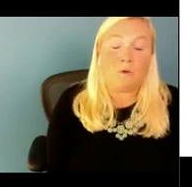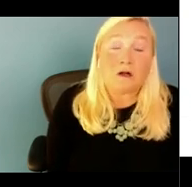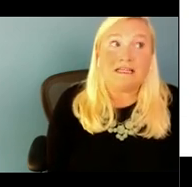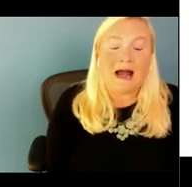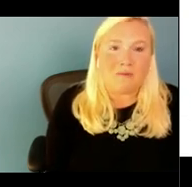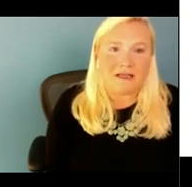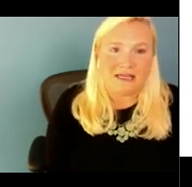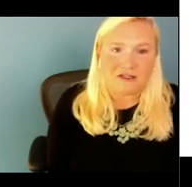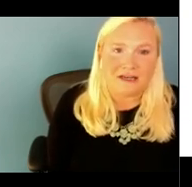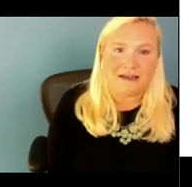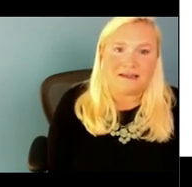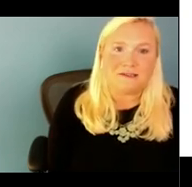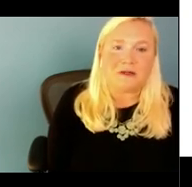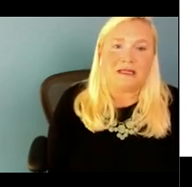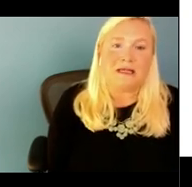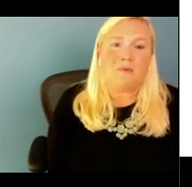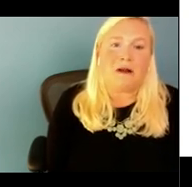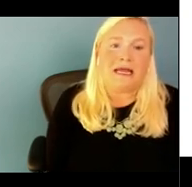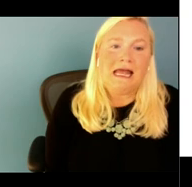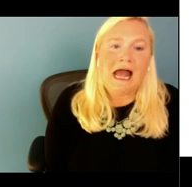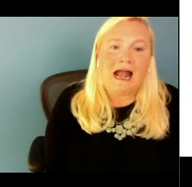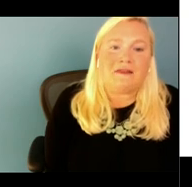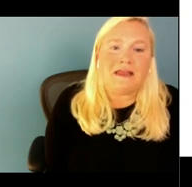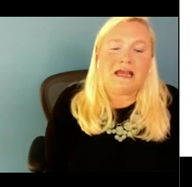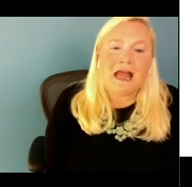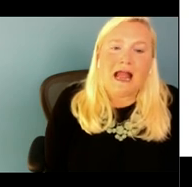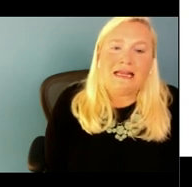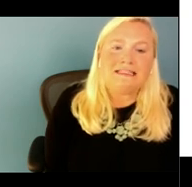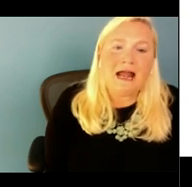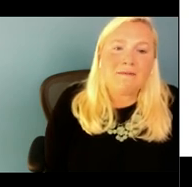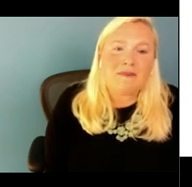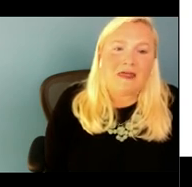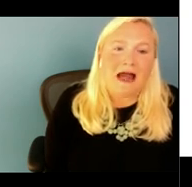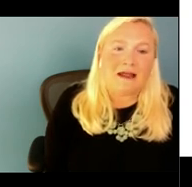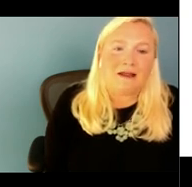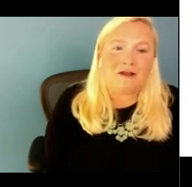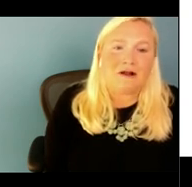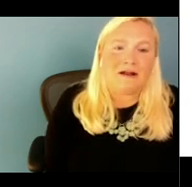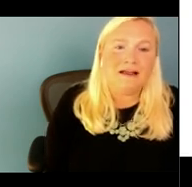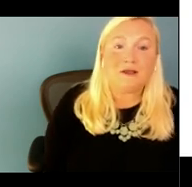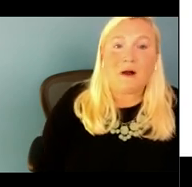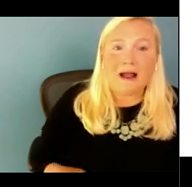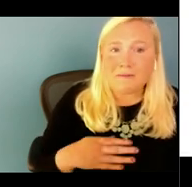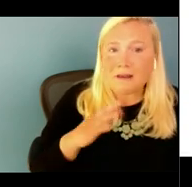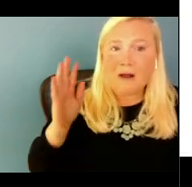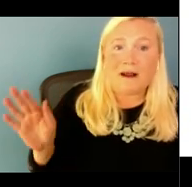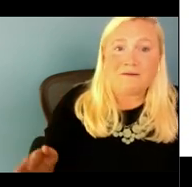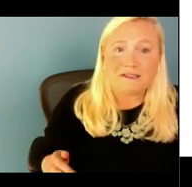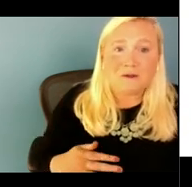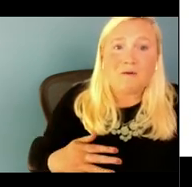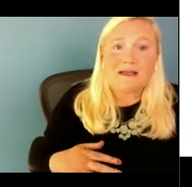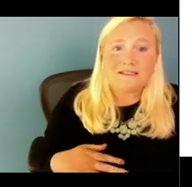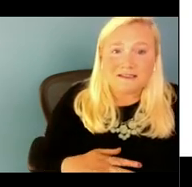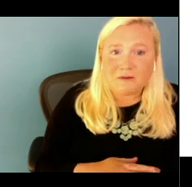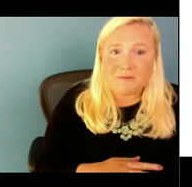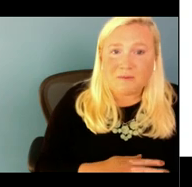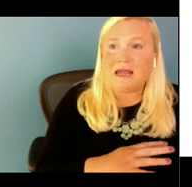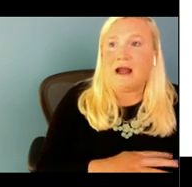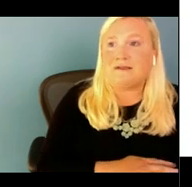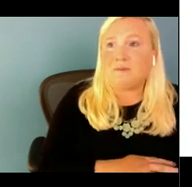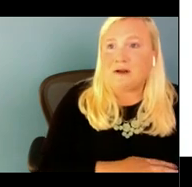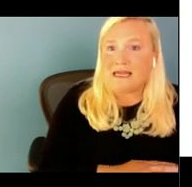real world application is really important. I think anytime that you're, when I was a